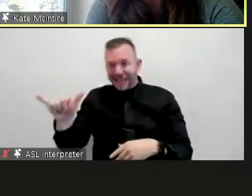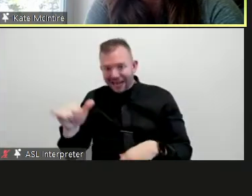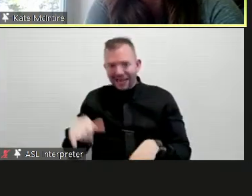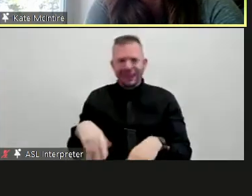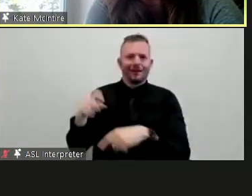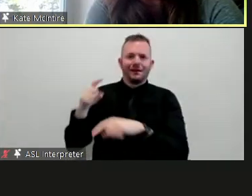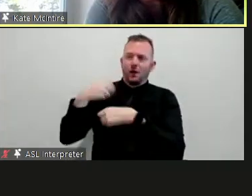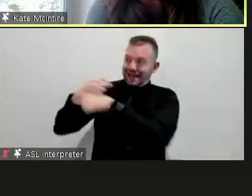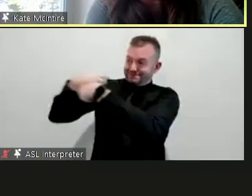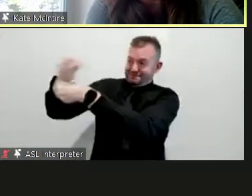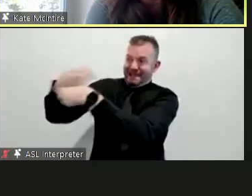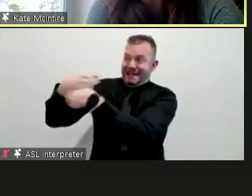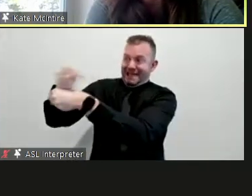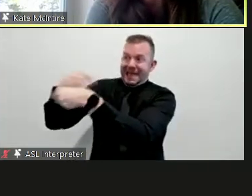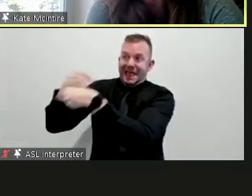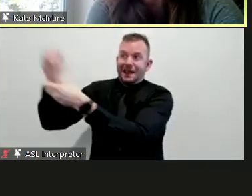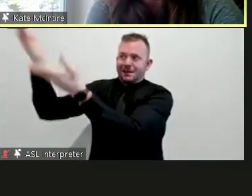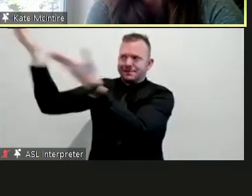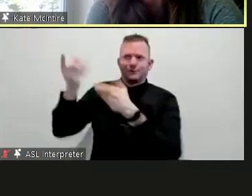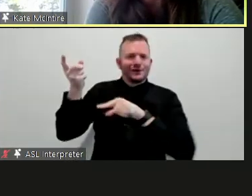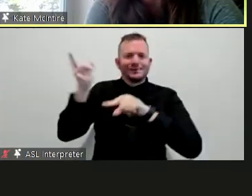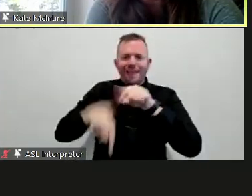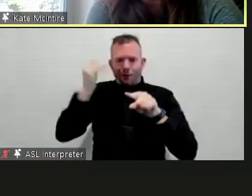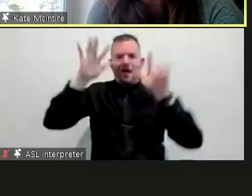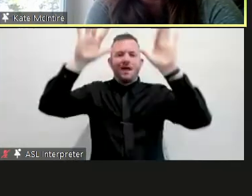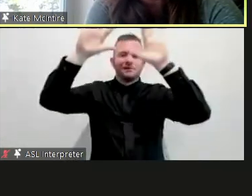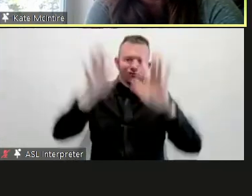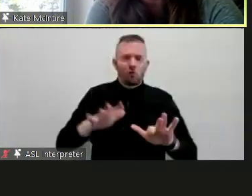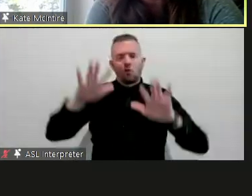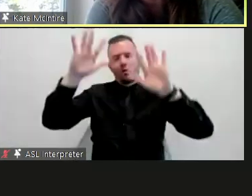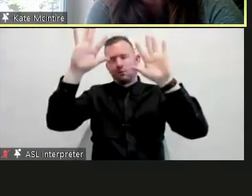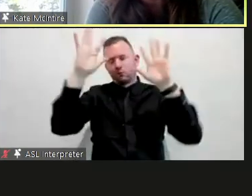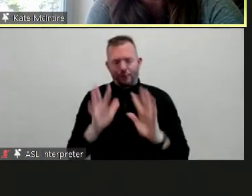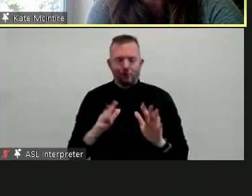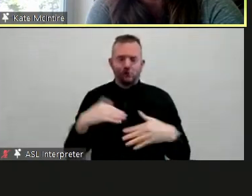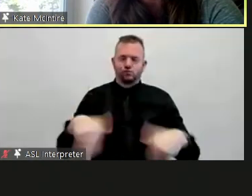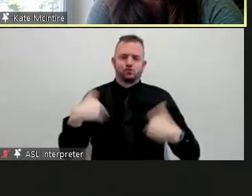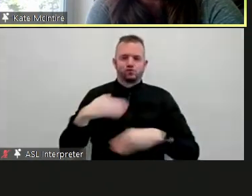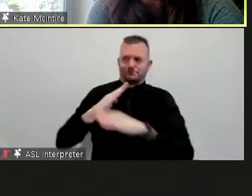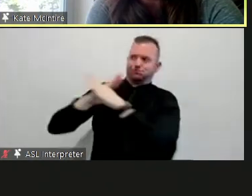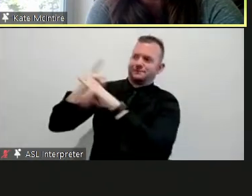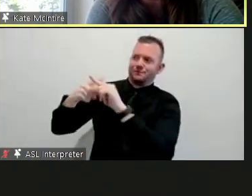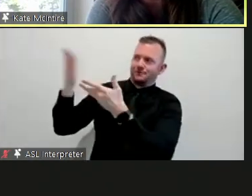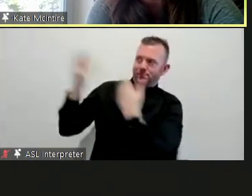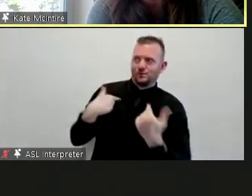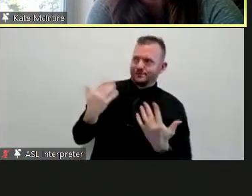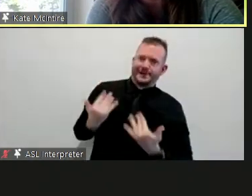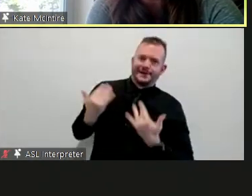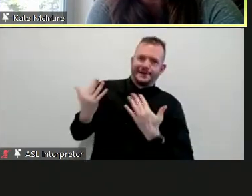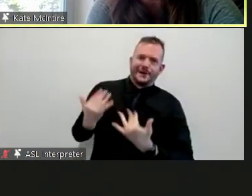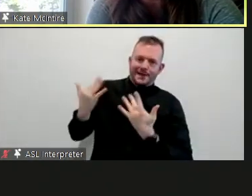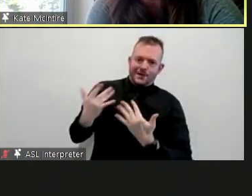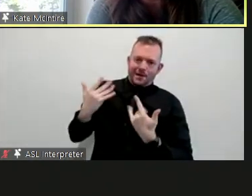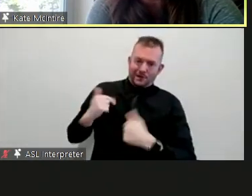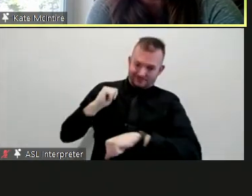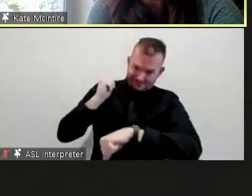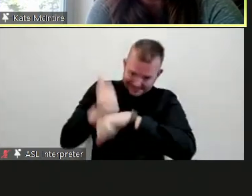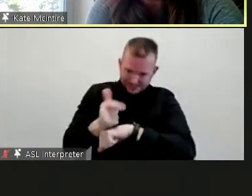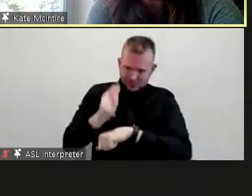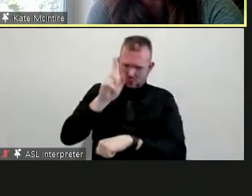So despite that, there were big efforts last night to move to a 24-hour operations in order to get back up to speed as quickly